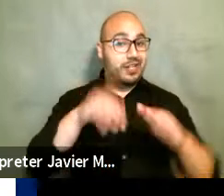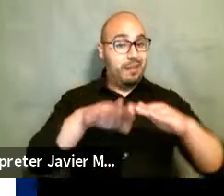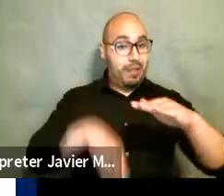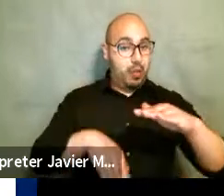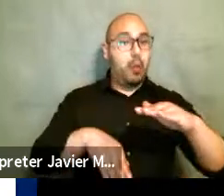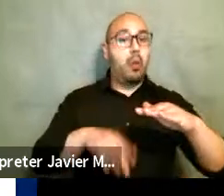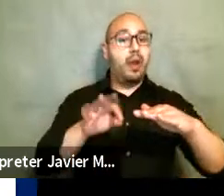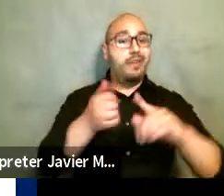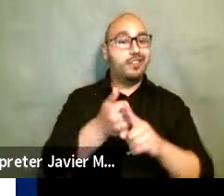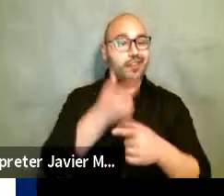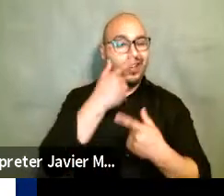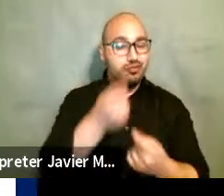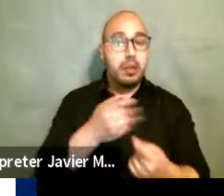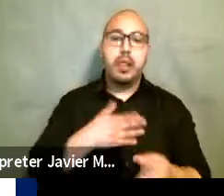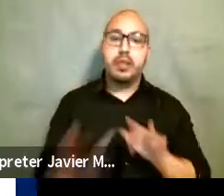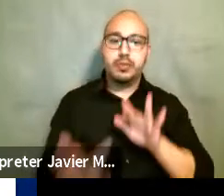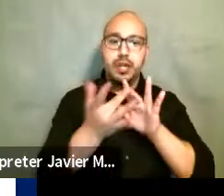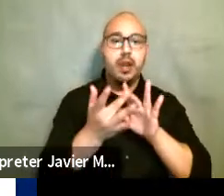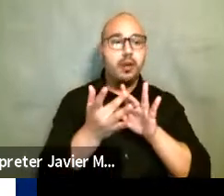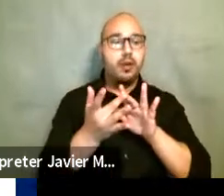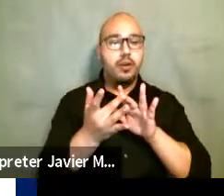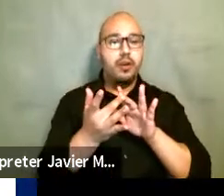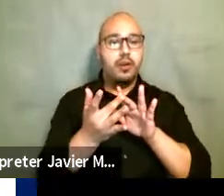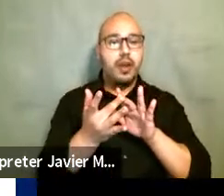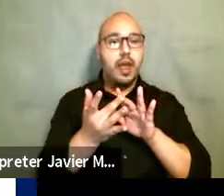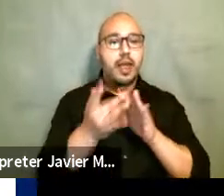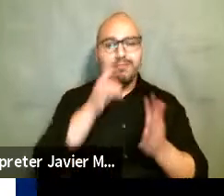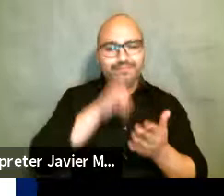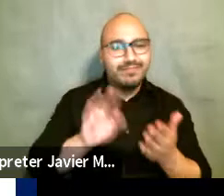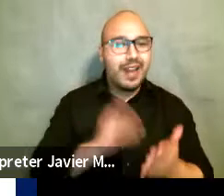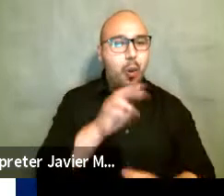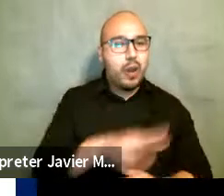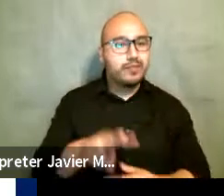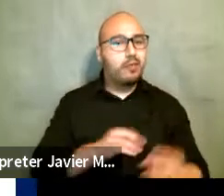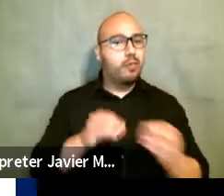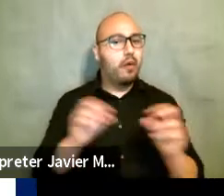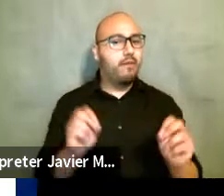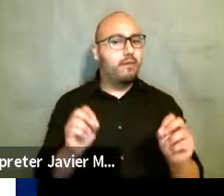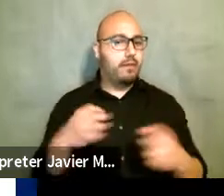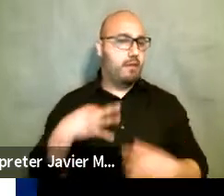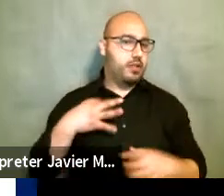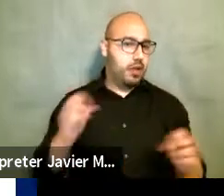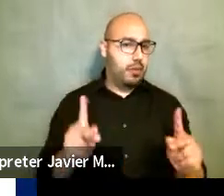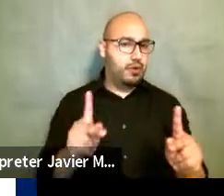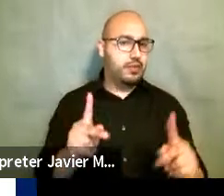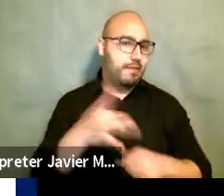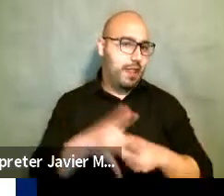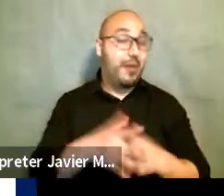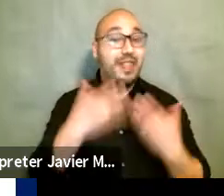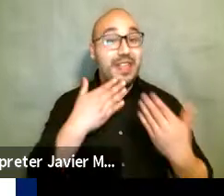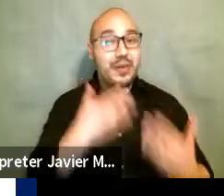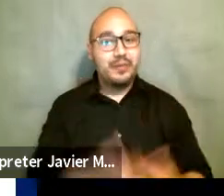you are interested, please reach out and look at our website for any more volunteer opportunities that we have available. Thank you guys so